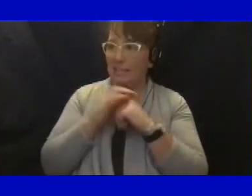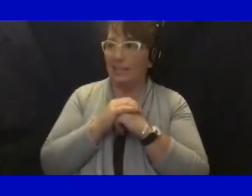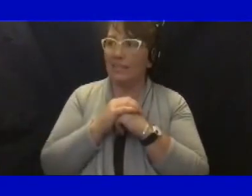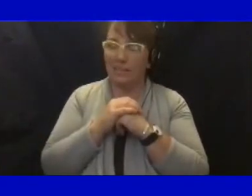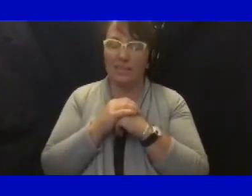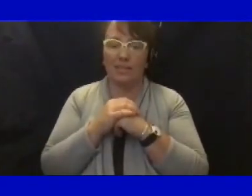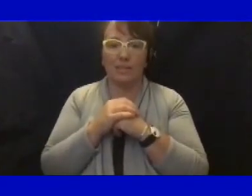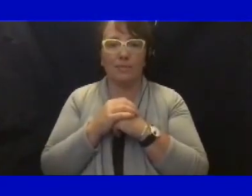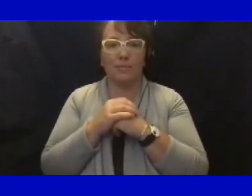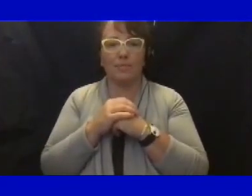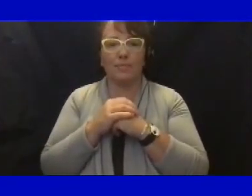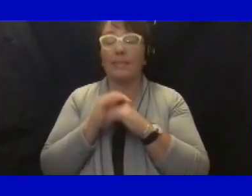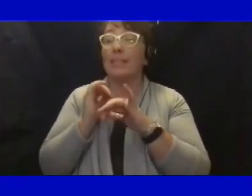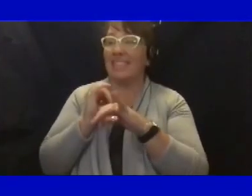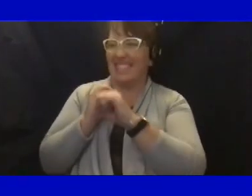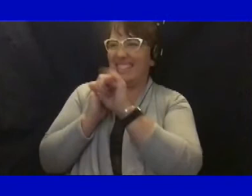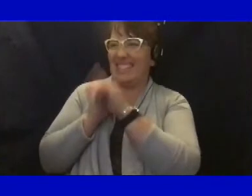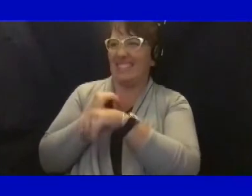Yes.